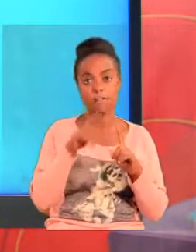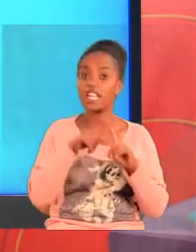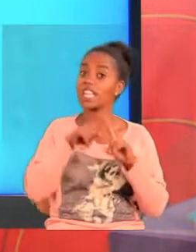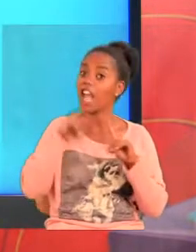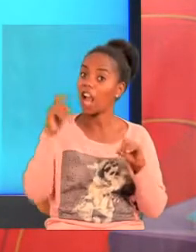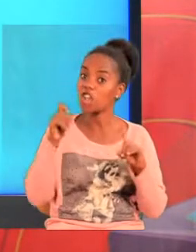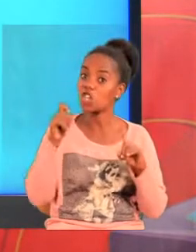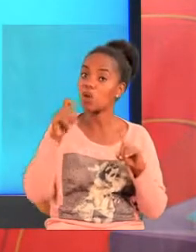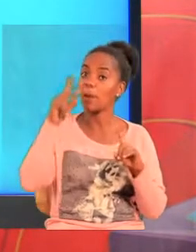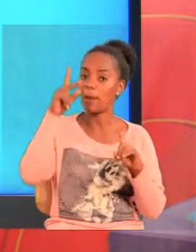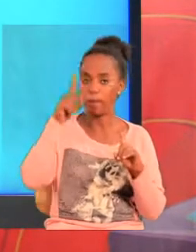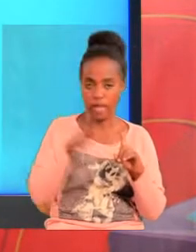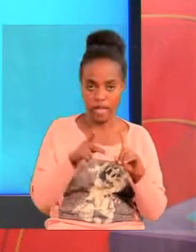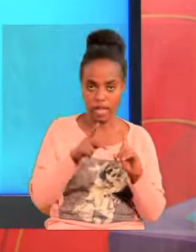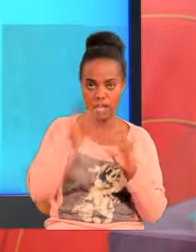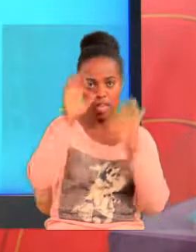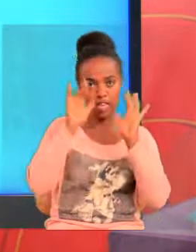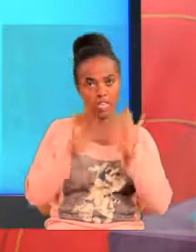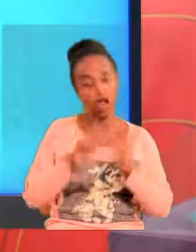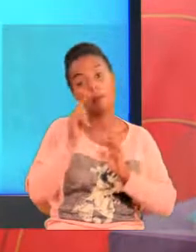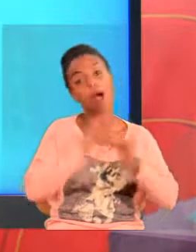rain